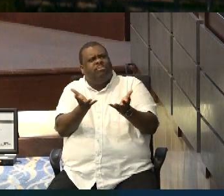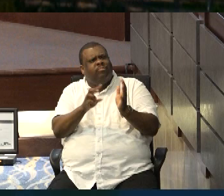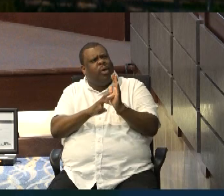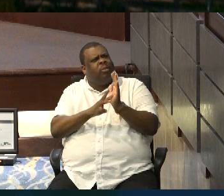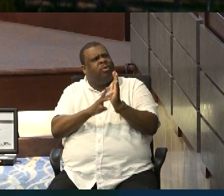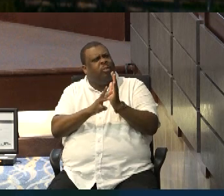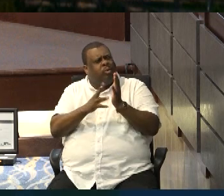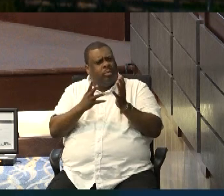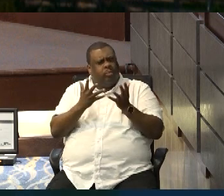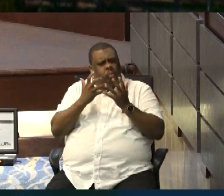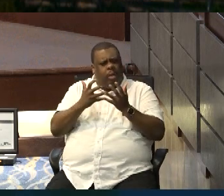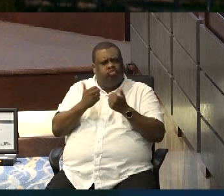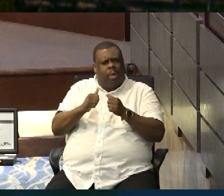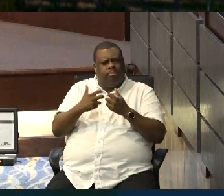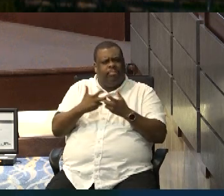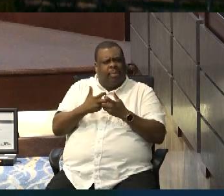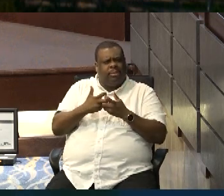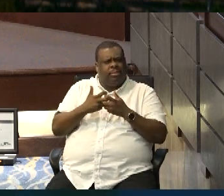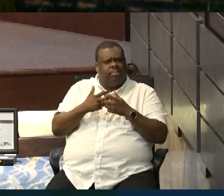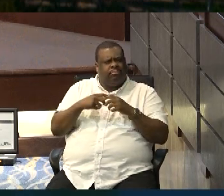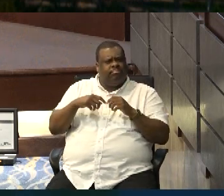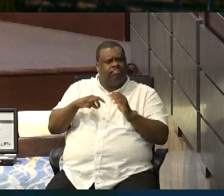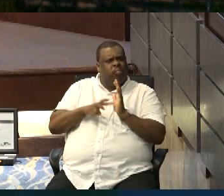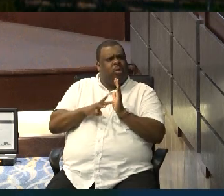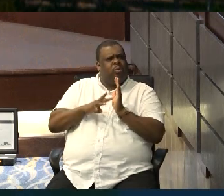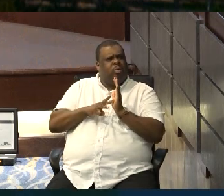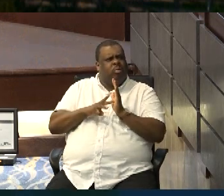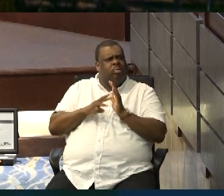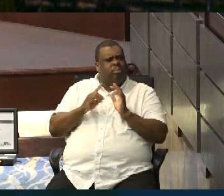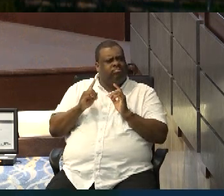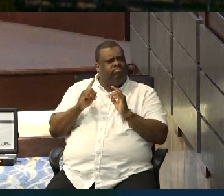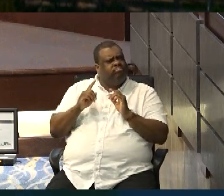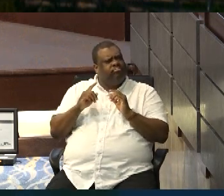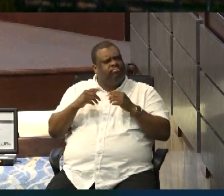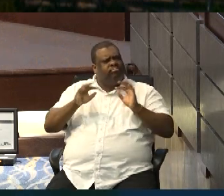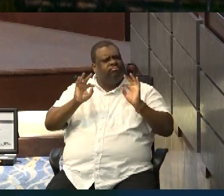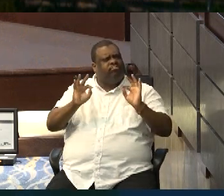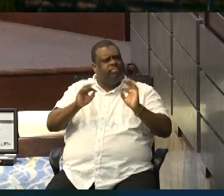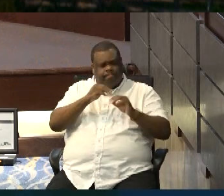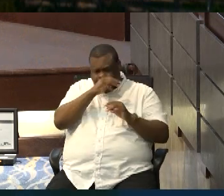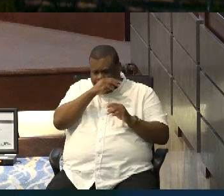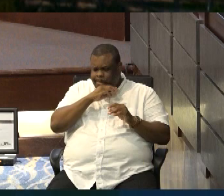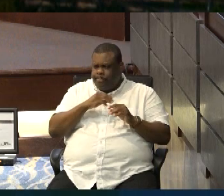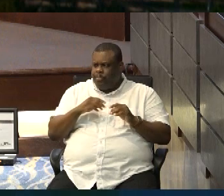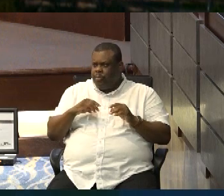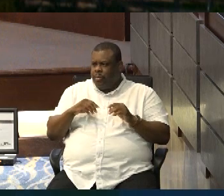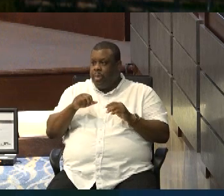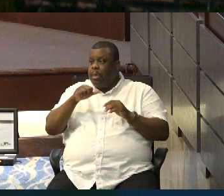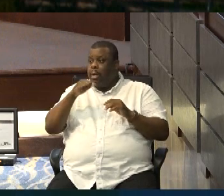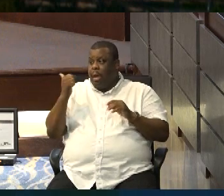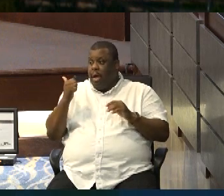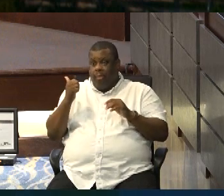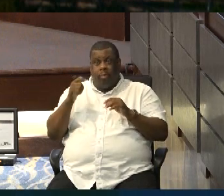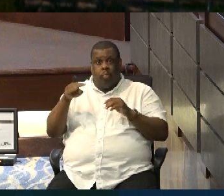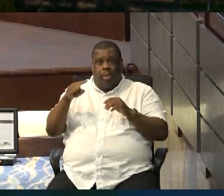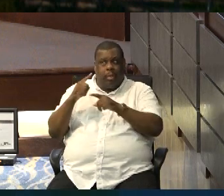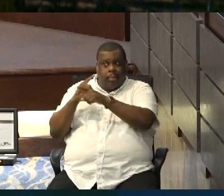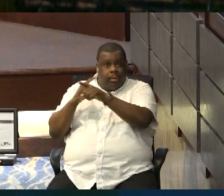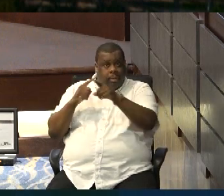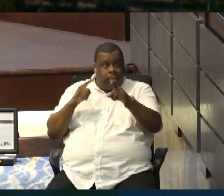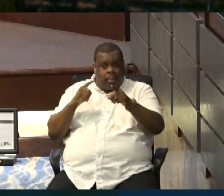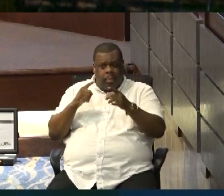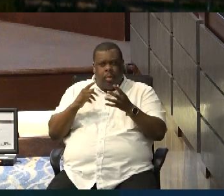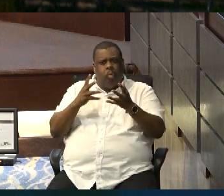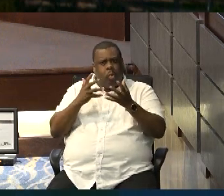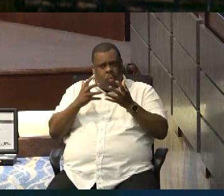economy to grow. You want development in the city, but you want it to be thoughtful and intentional. And ultimately, one of the things we hear consistently is you want it to look and